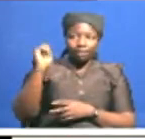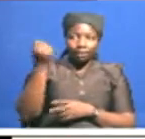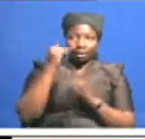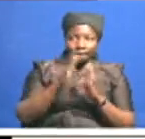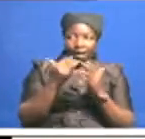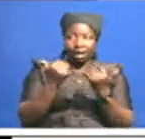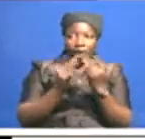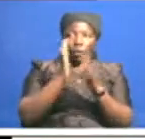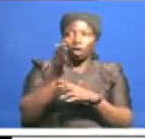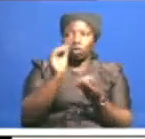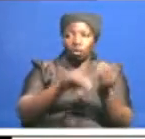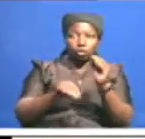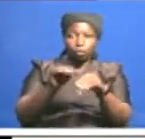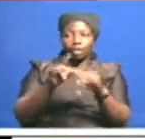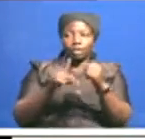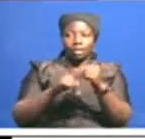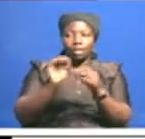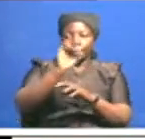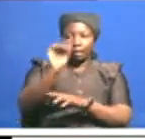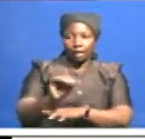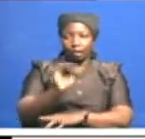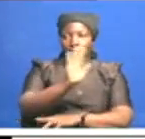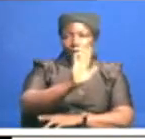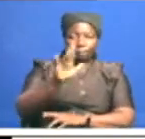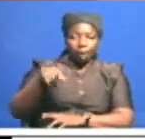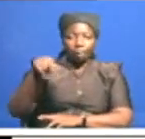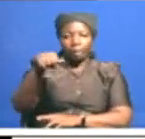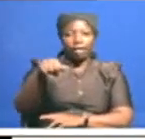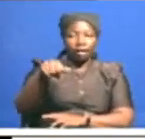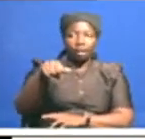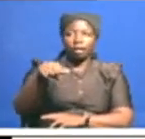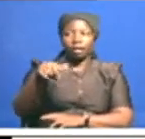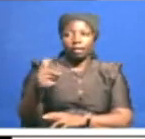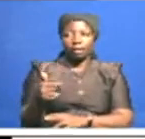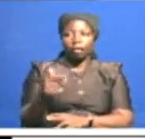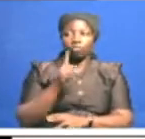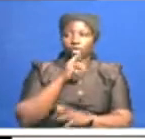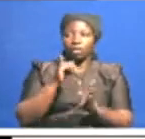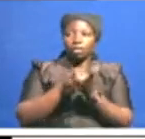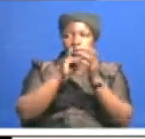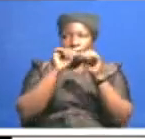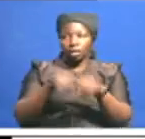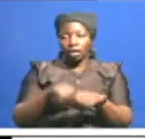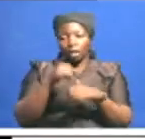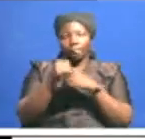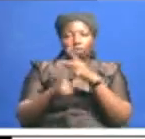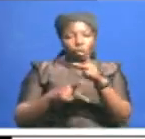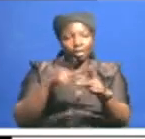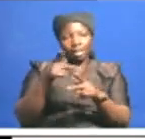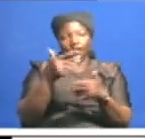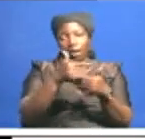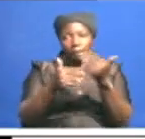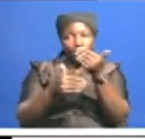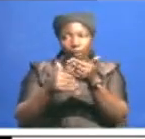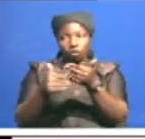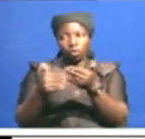contribute 6% of their pay, so that we can progressively build